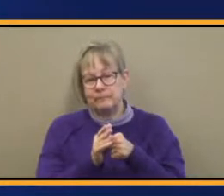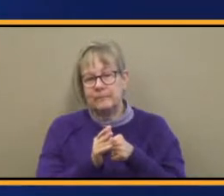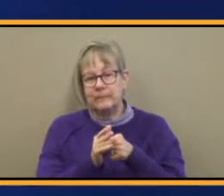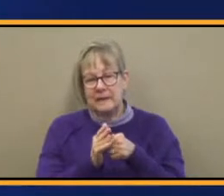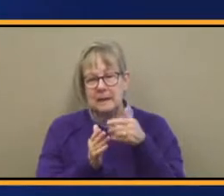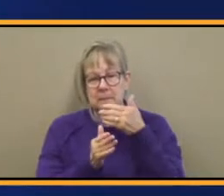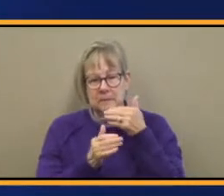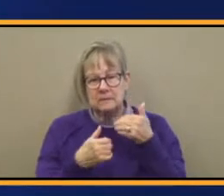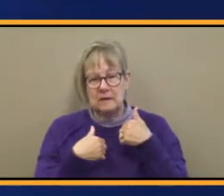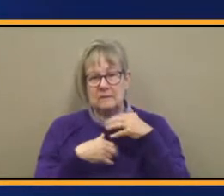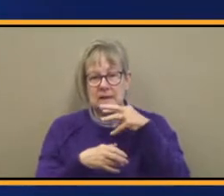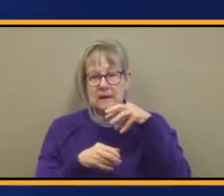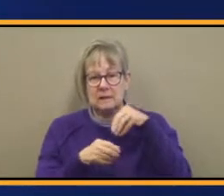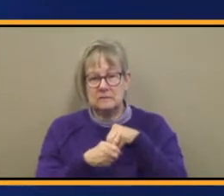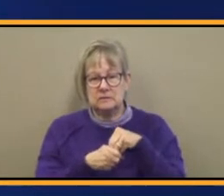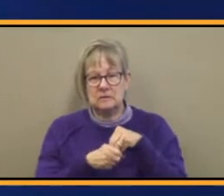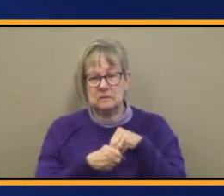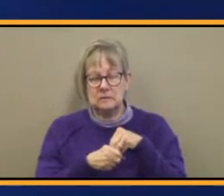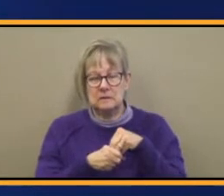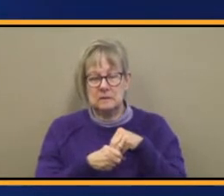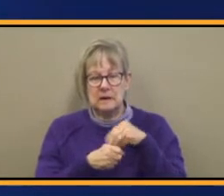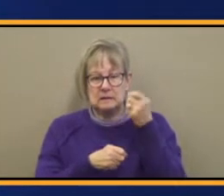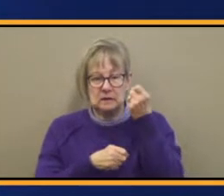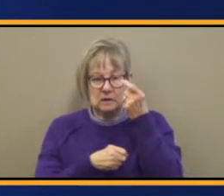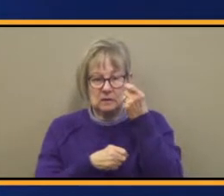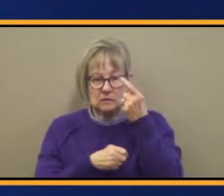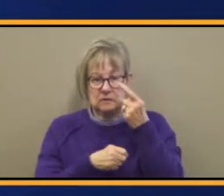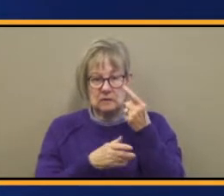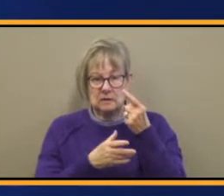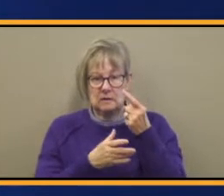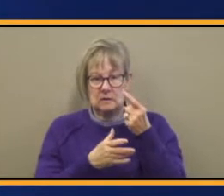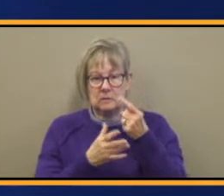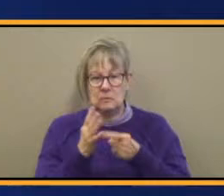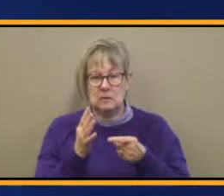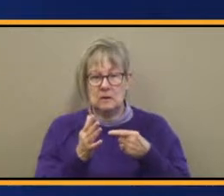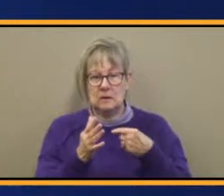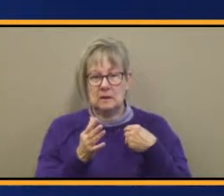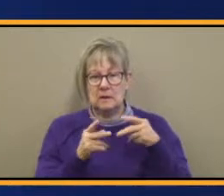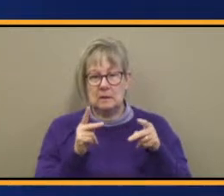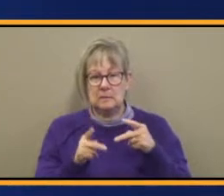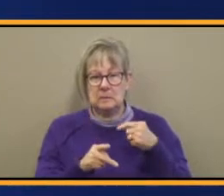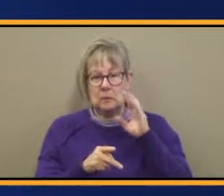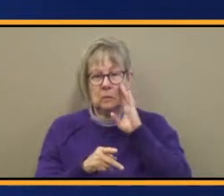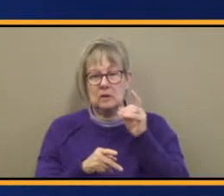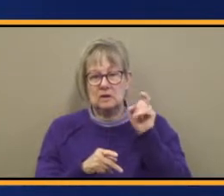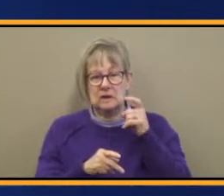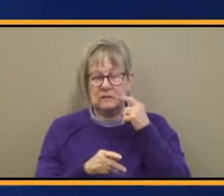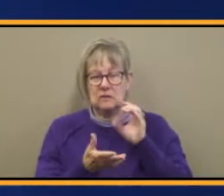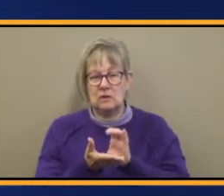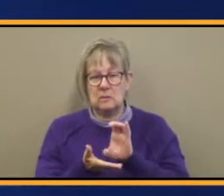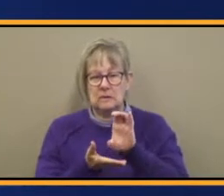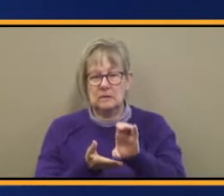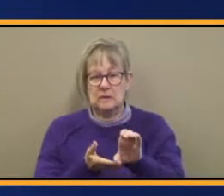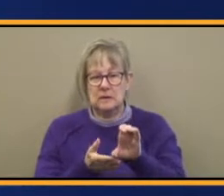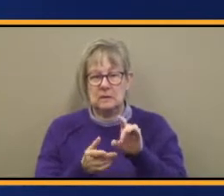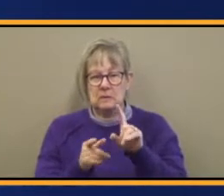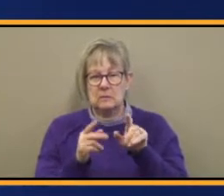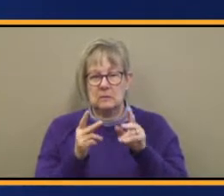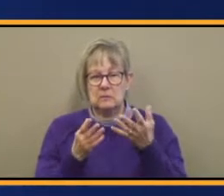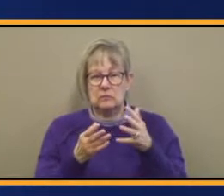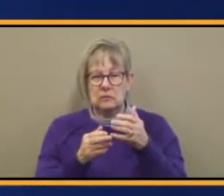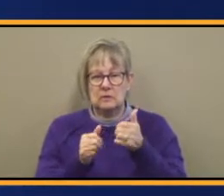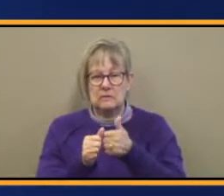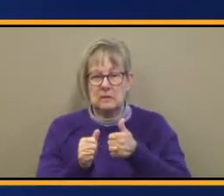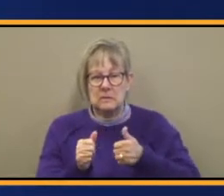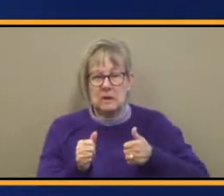Better to have that built in and understand what we'll need for compensation instead of the kind of falling behind and then bigger jumps